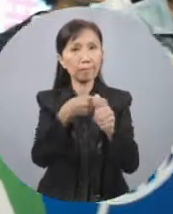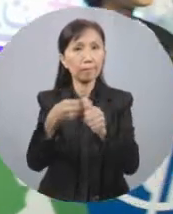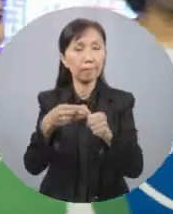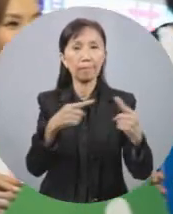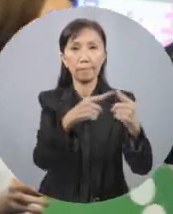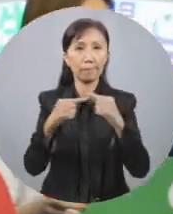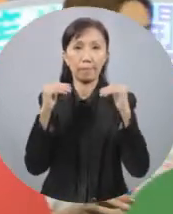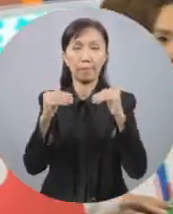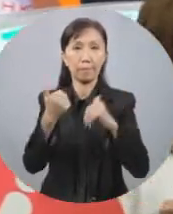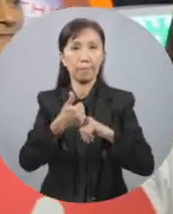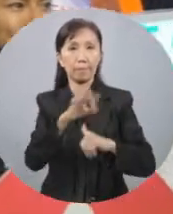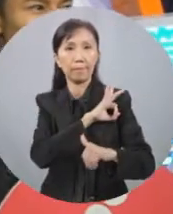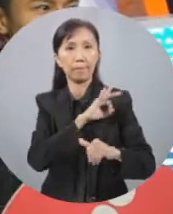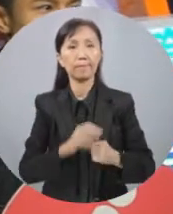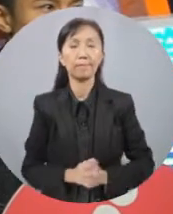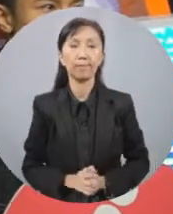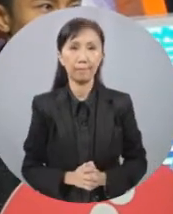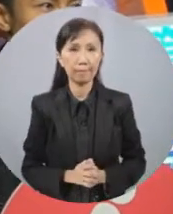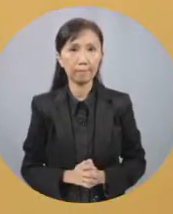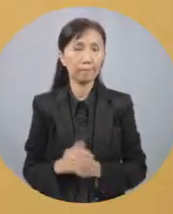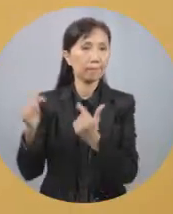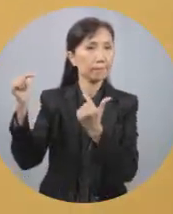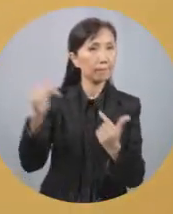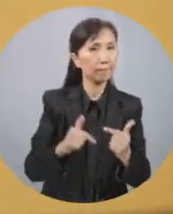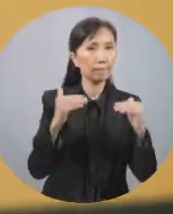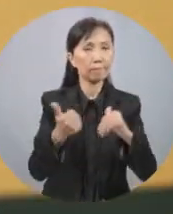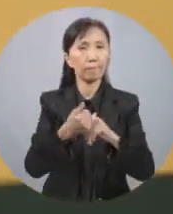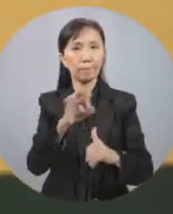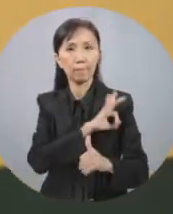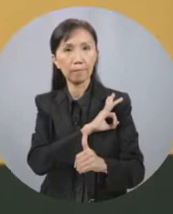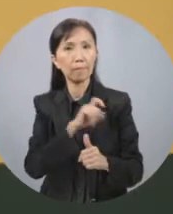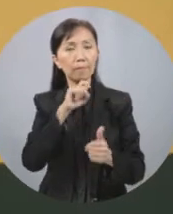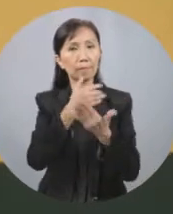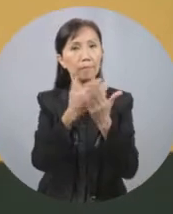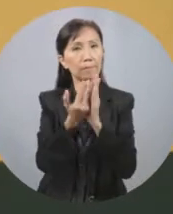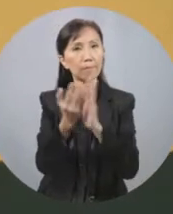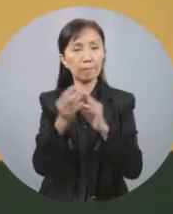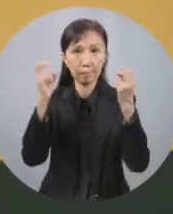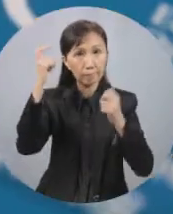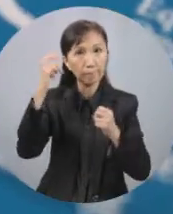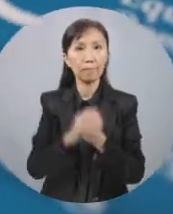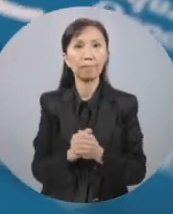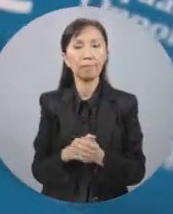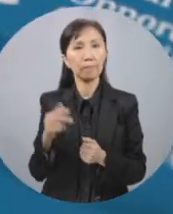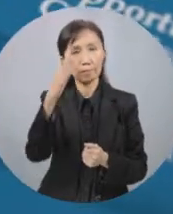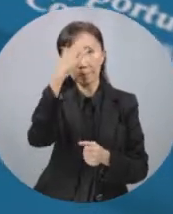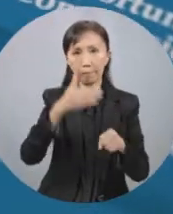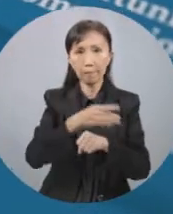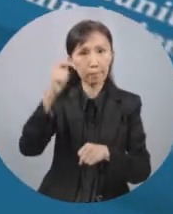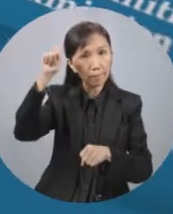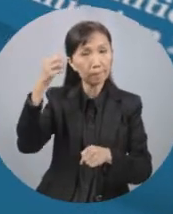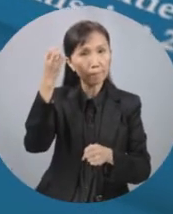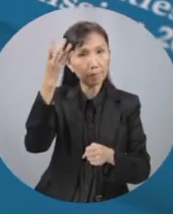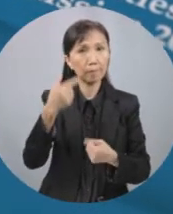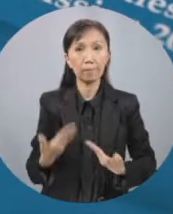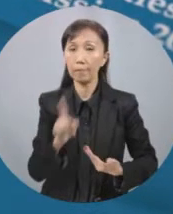equal opportunities through different communication channels. It undertakes research studies to identify trends of discrimination in